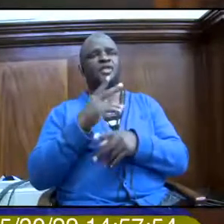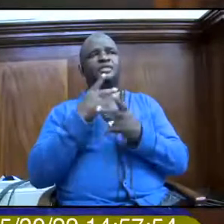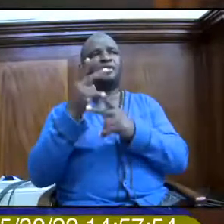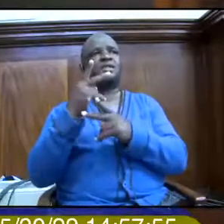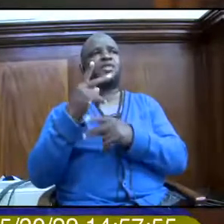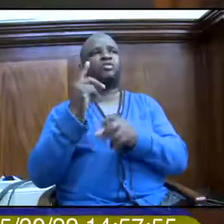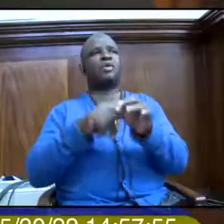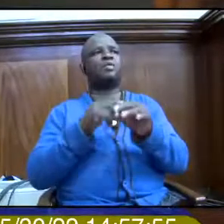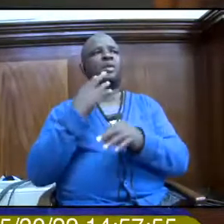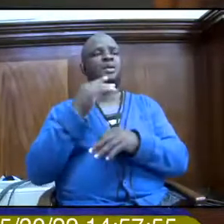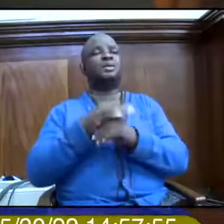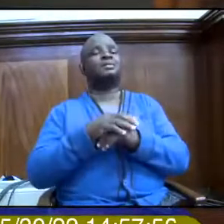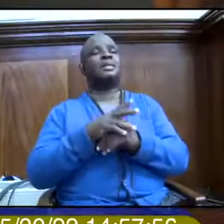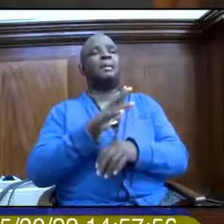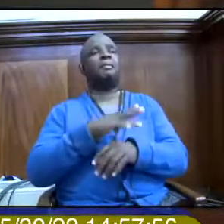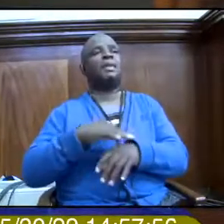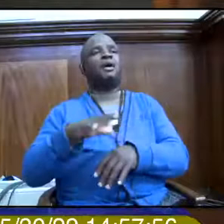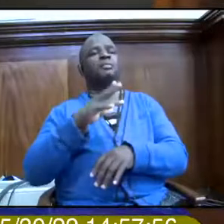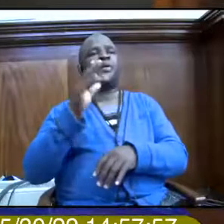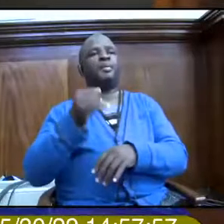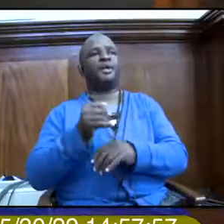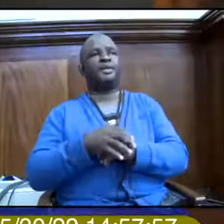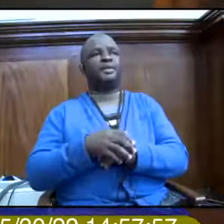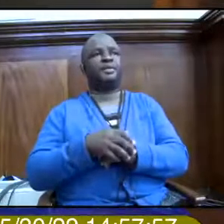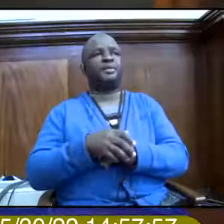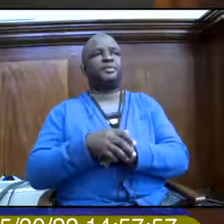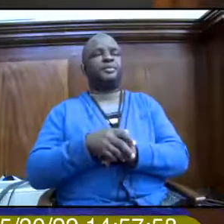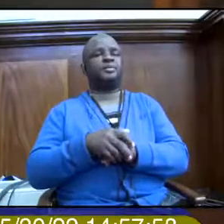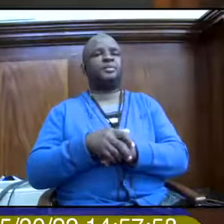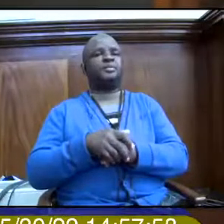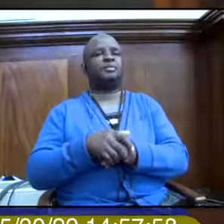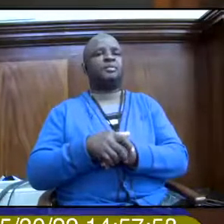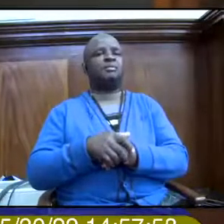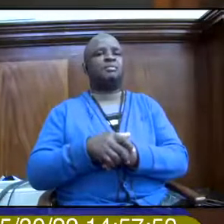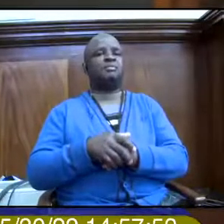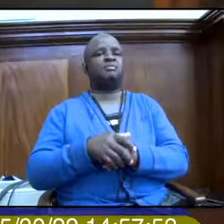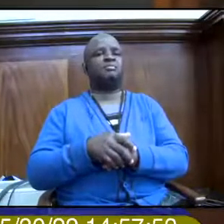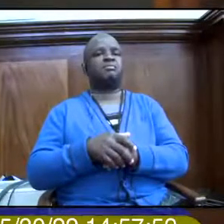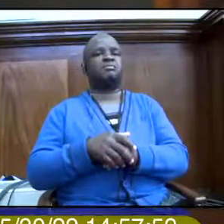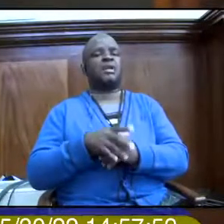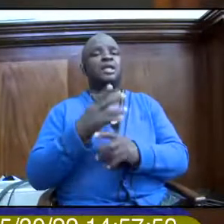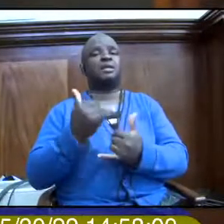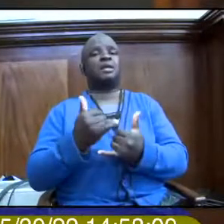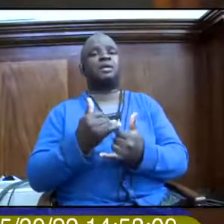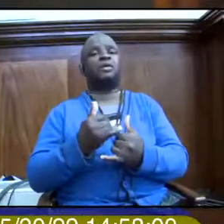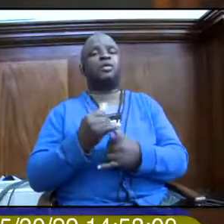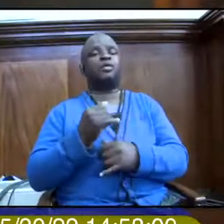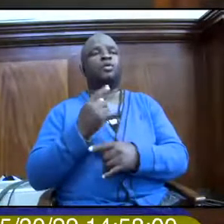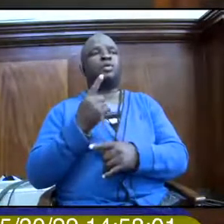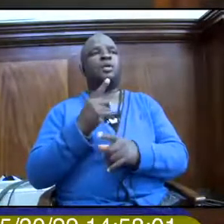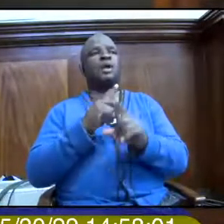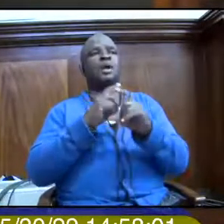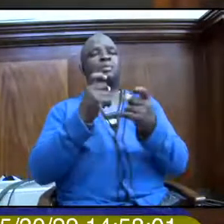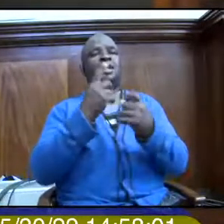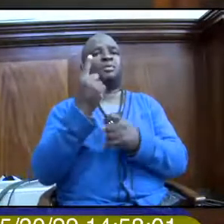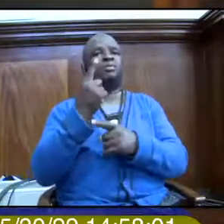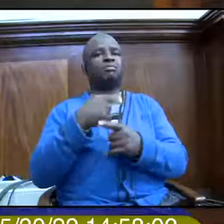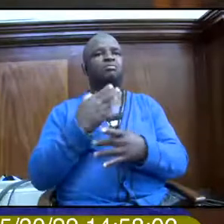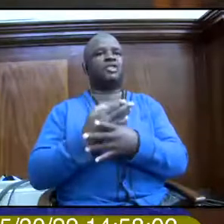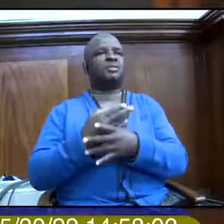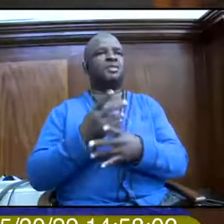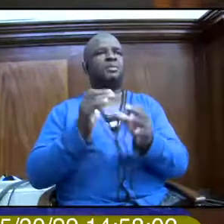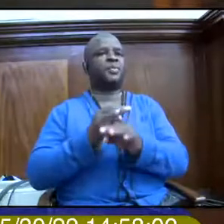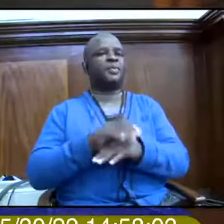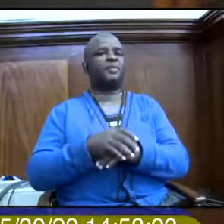terrible there there is no one single company that is operating there